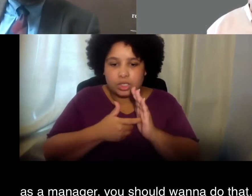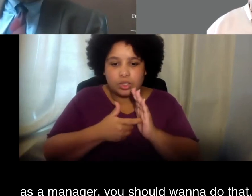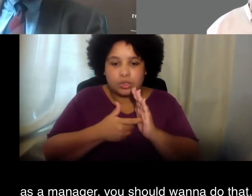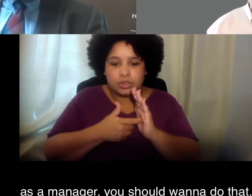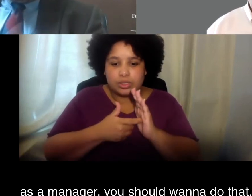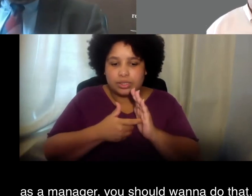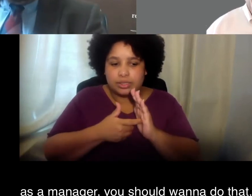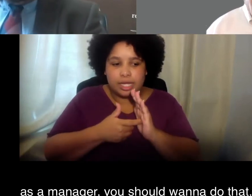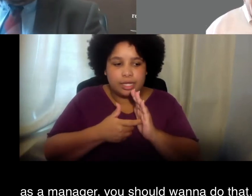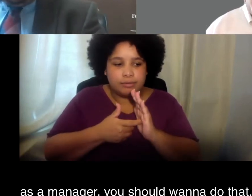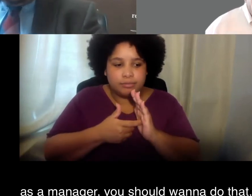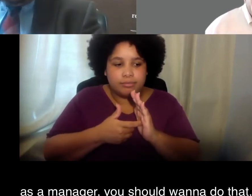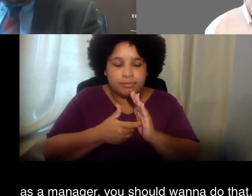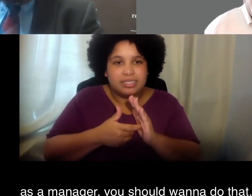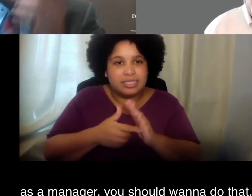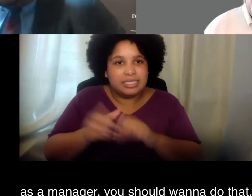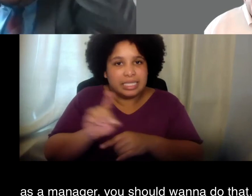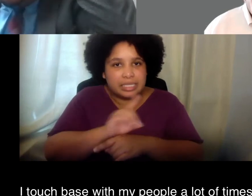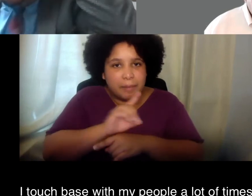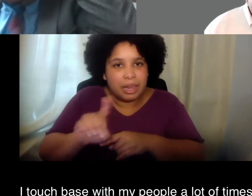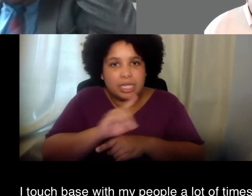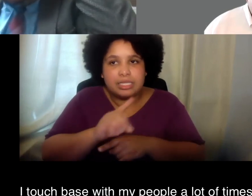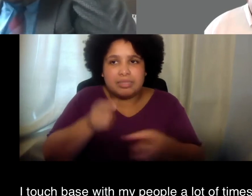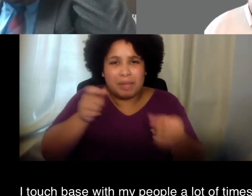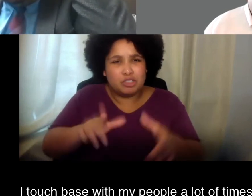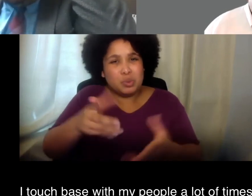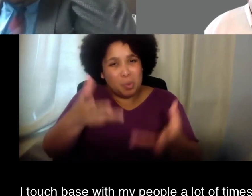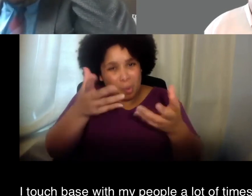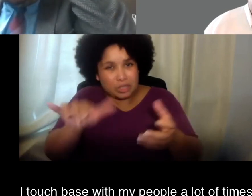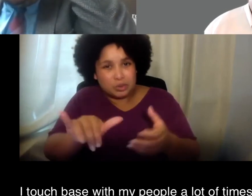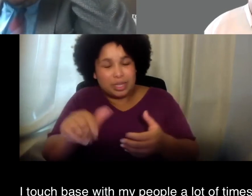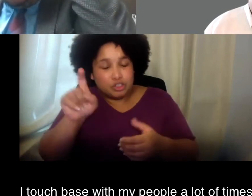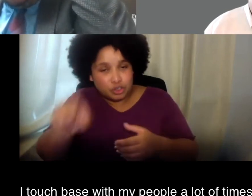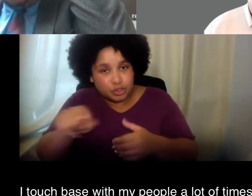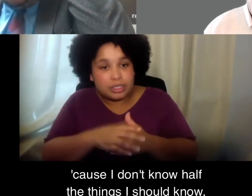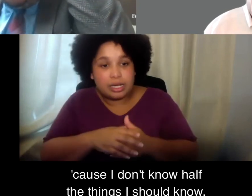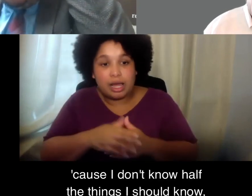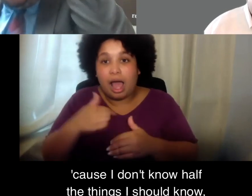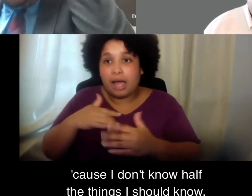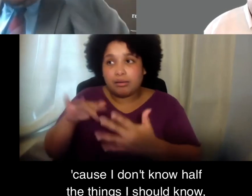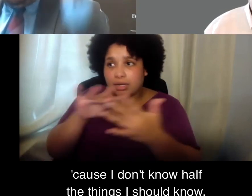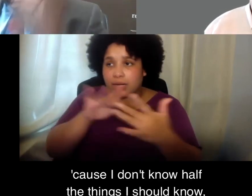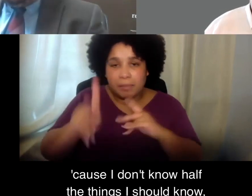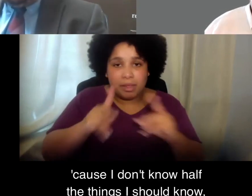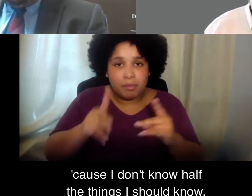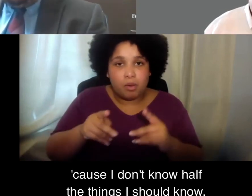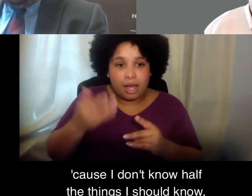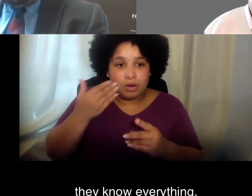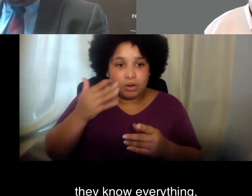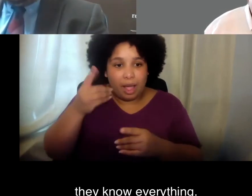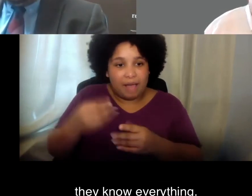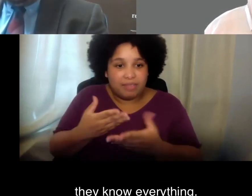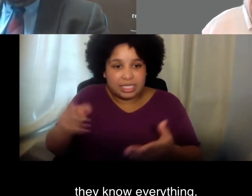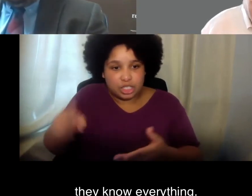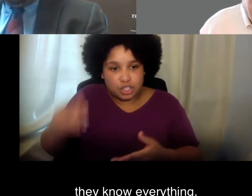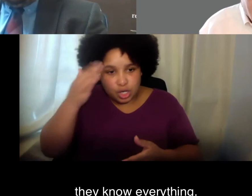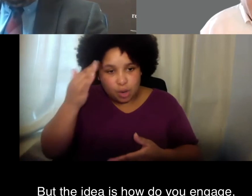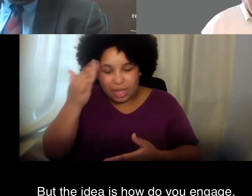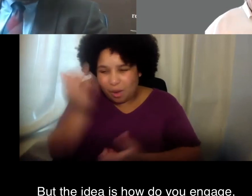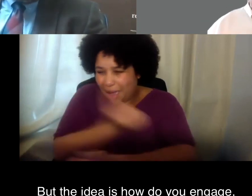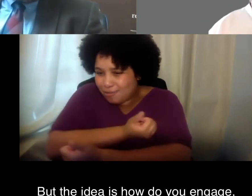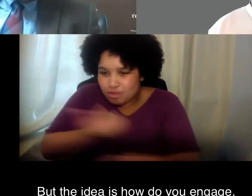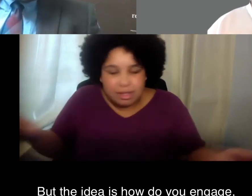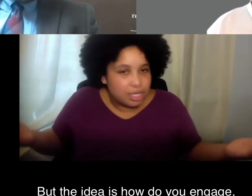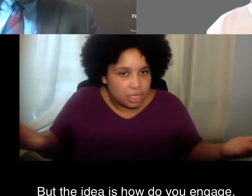manager, you should want to do that. You know, I touch base with my people as a lot of times because I don't know half the things I should know. They know everything.